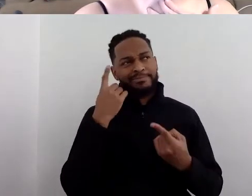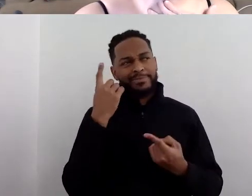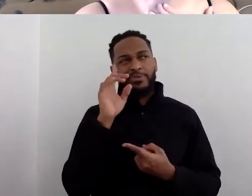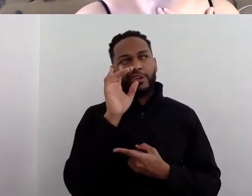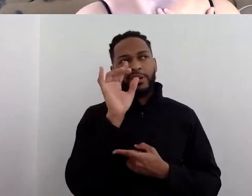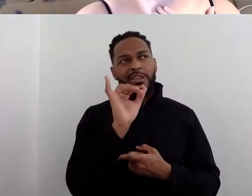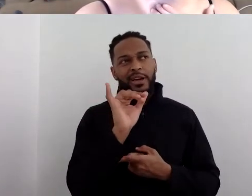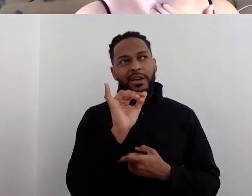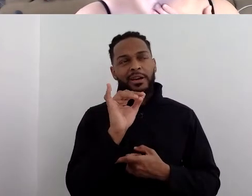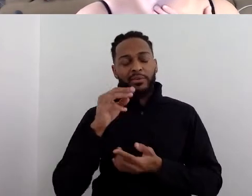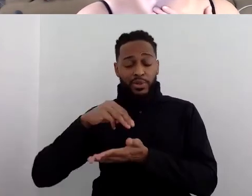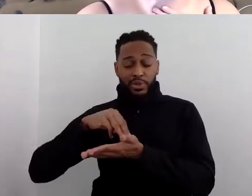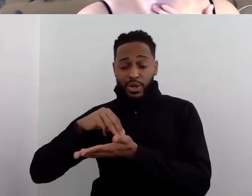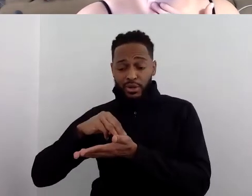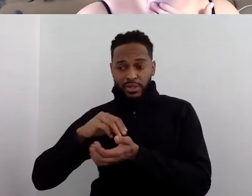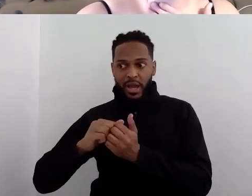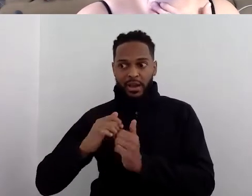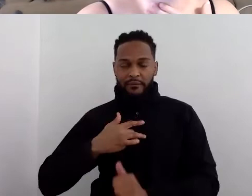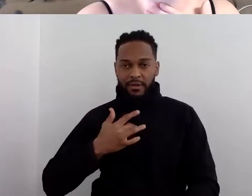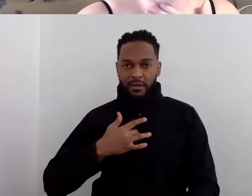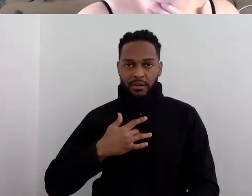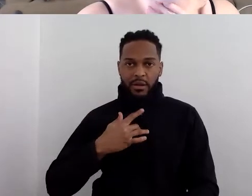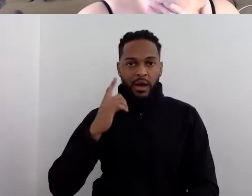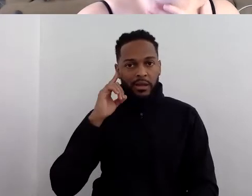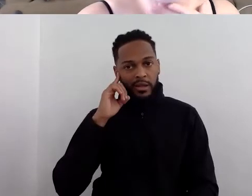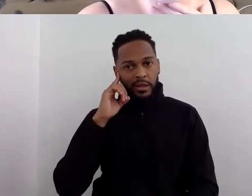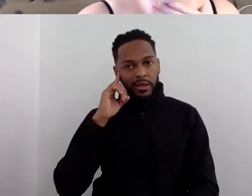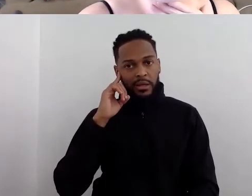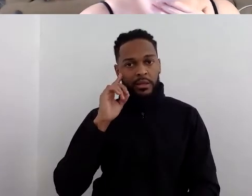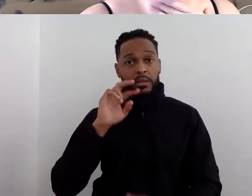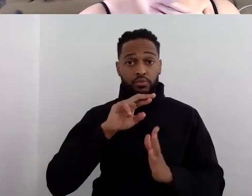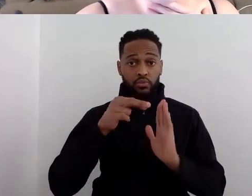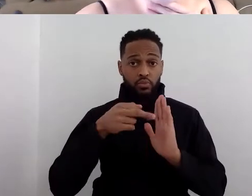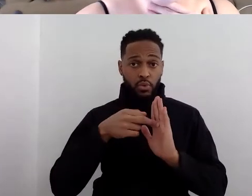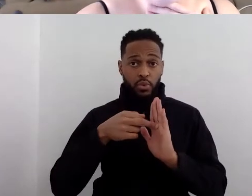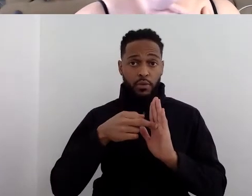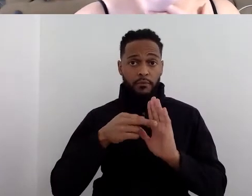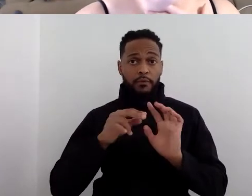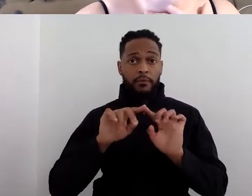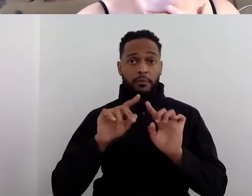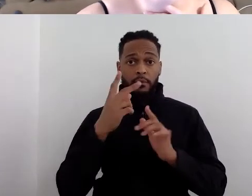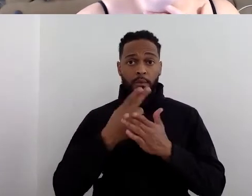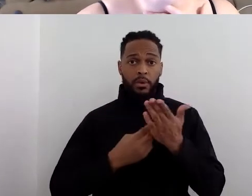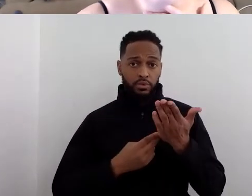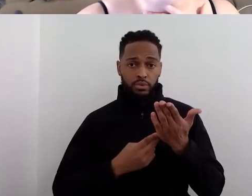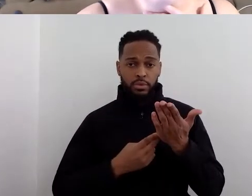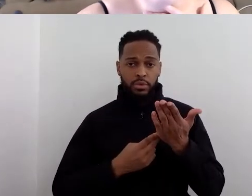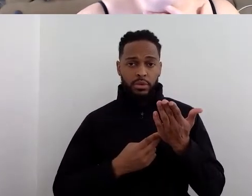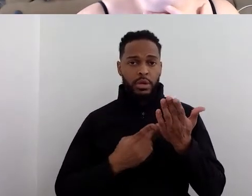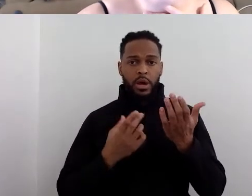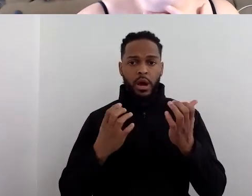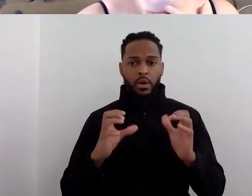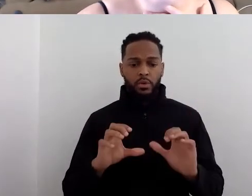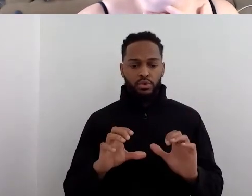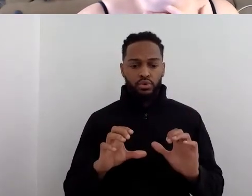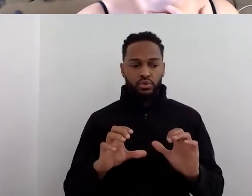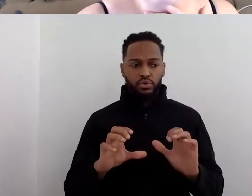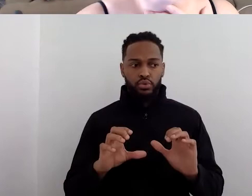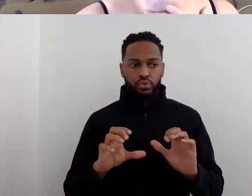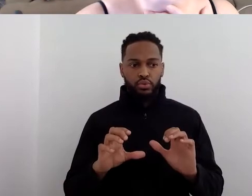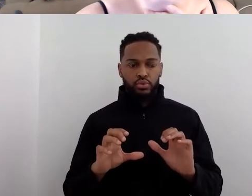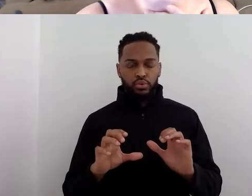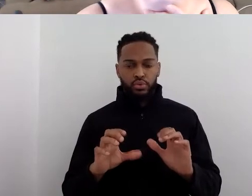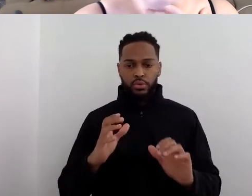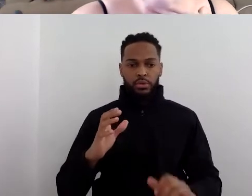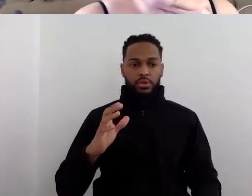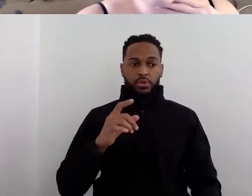what doctors do. I think that there's a role for both. I don't want you to be my patient and I never see you in person, but